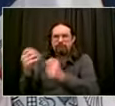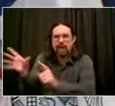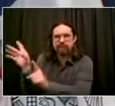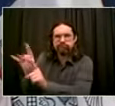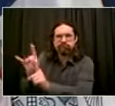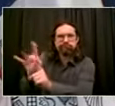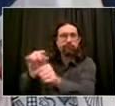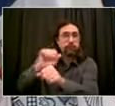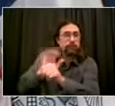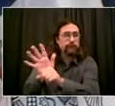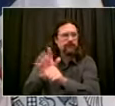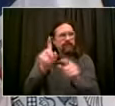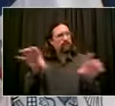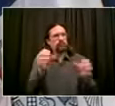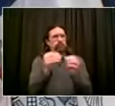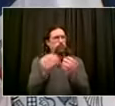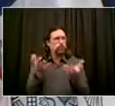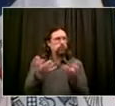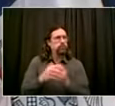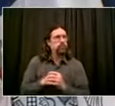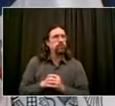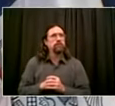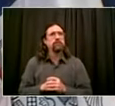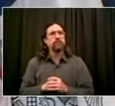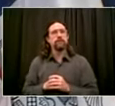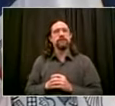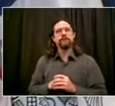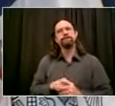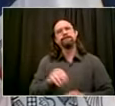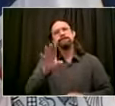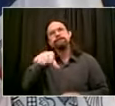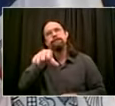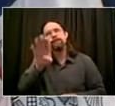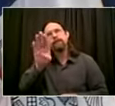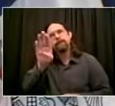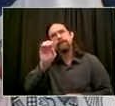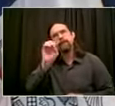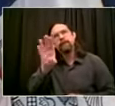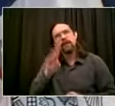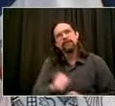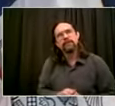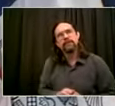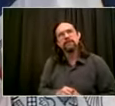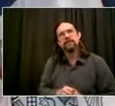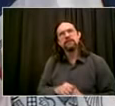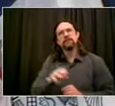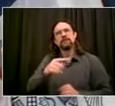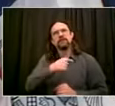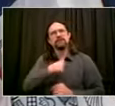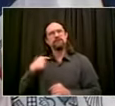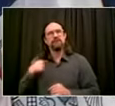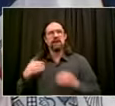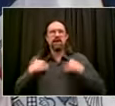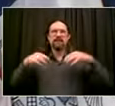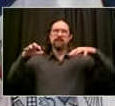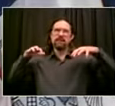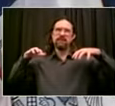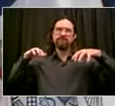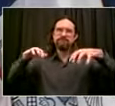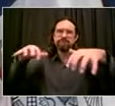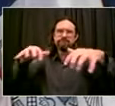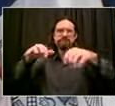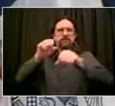workers, because of them, all of the other essential workers were able to get to work and keep the city going, starting with the healthcare workers. So the transit